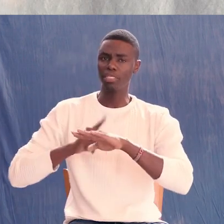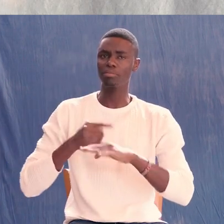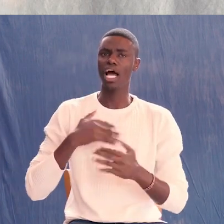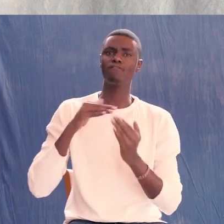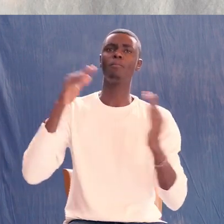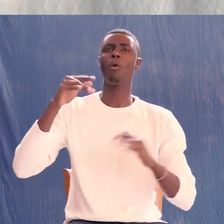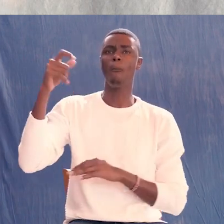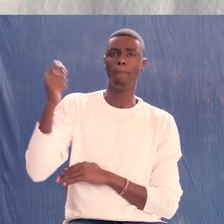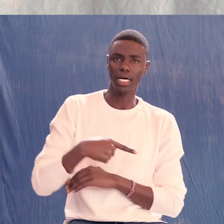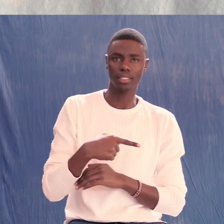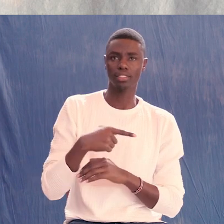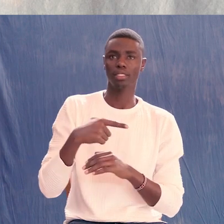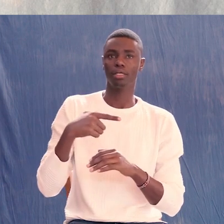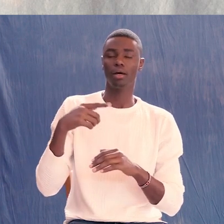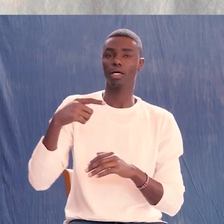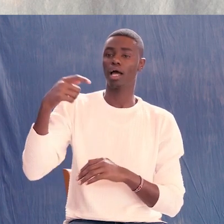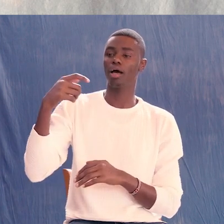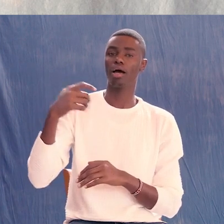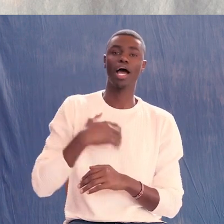more months at the end of my budget.